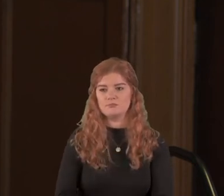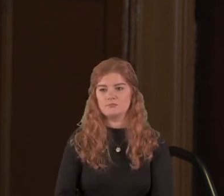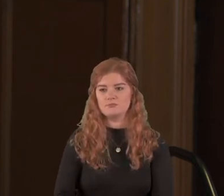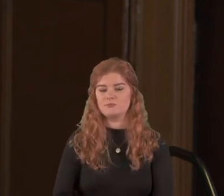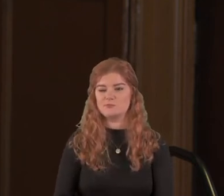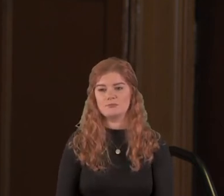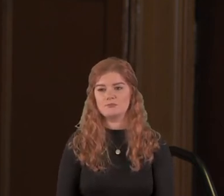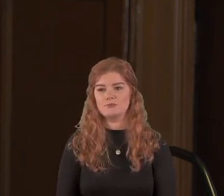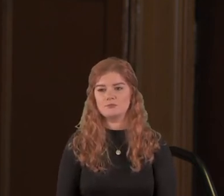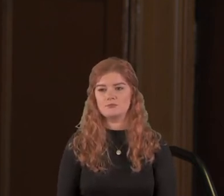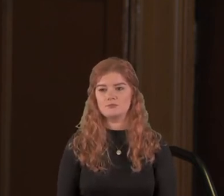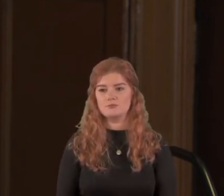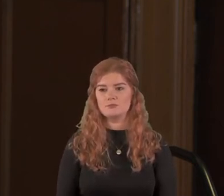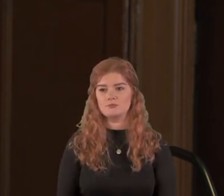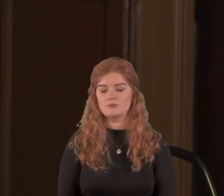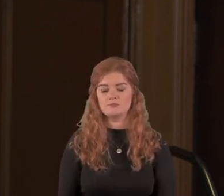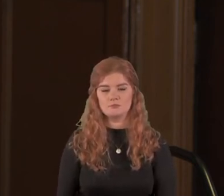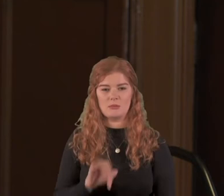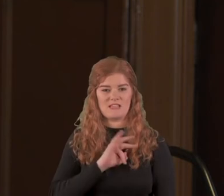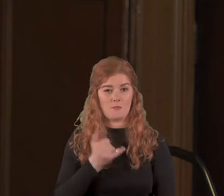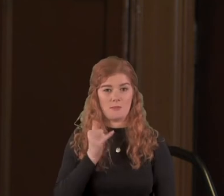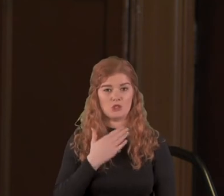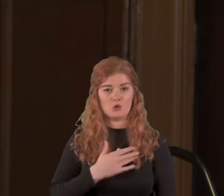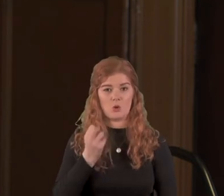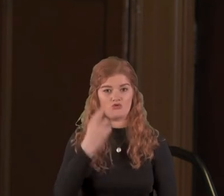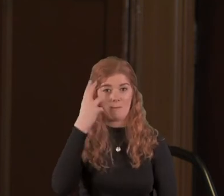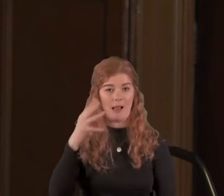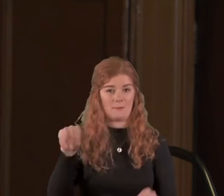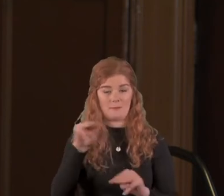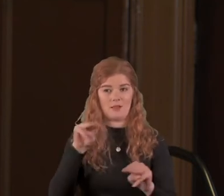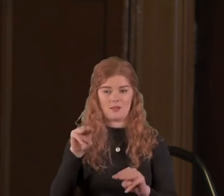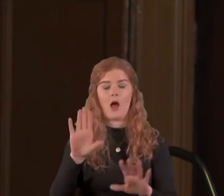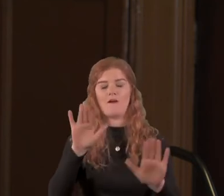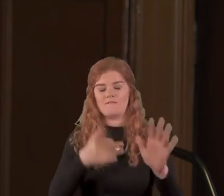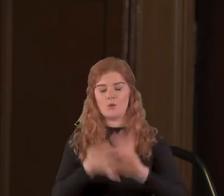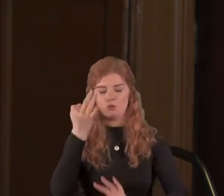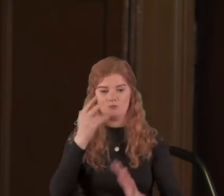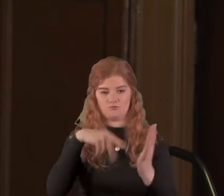I just wanted to remind people. Here we are.